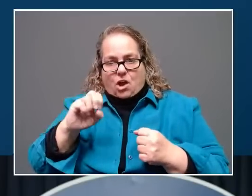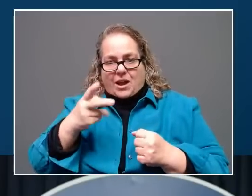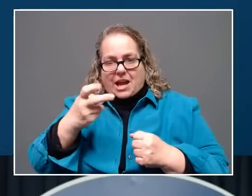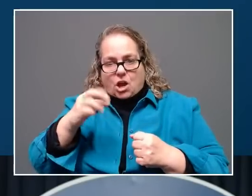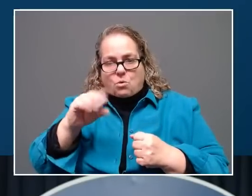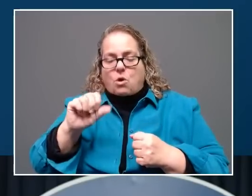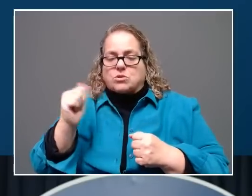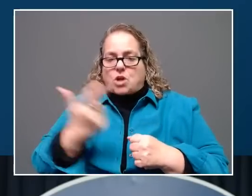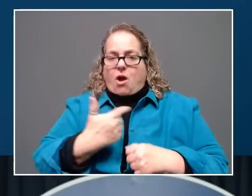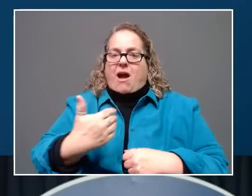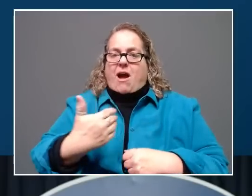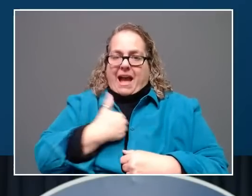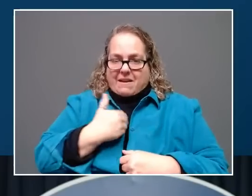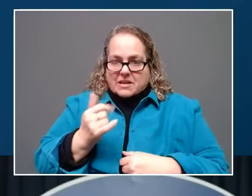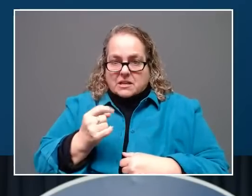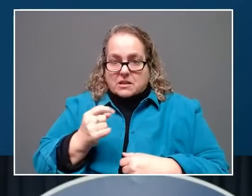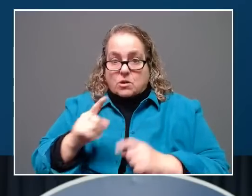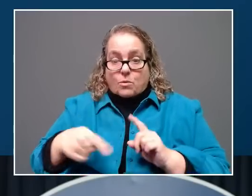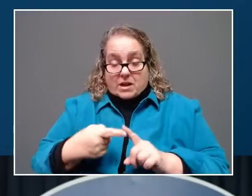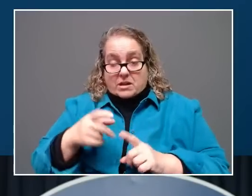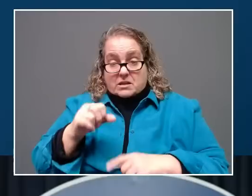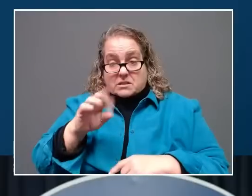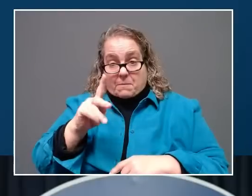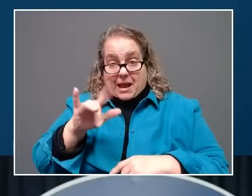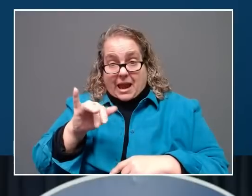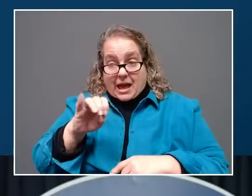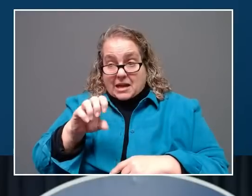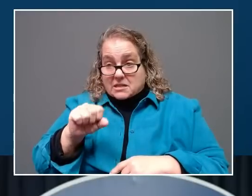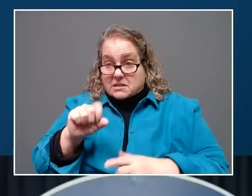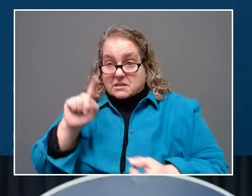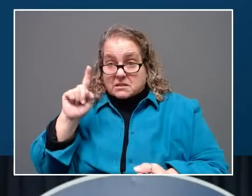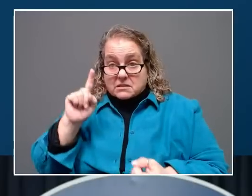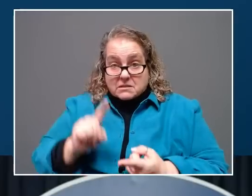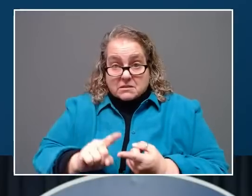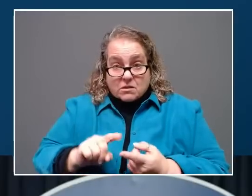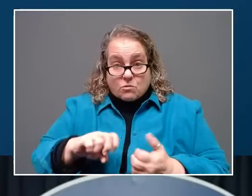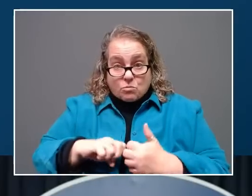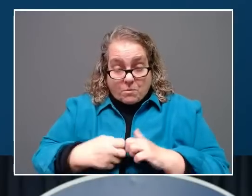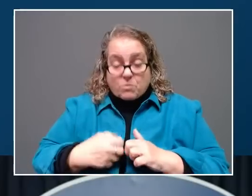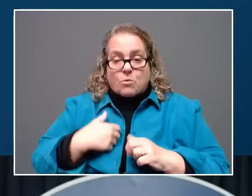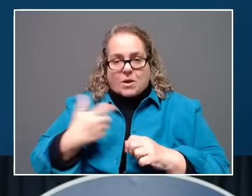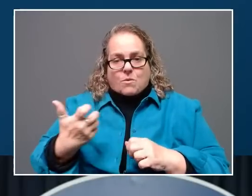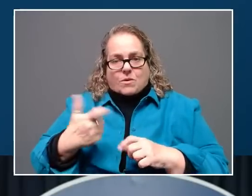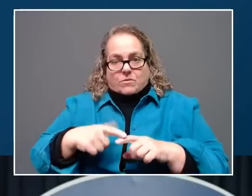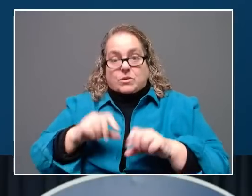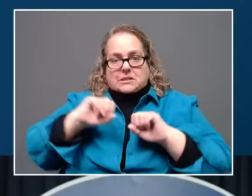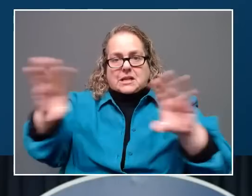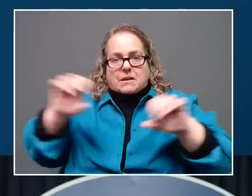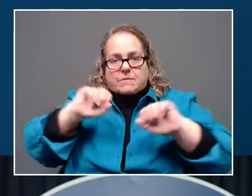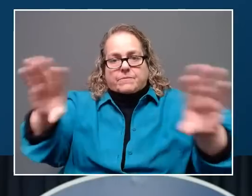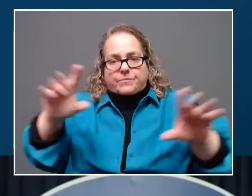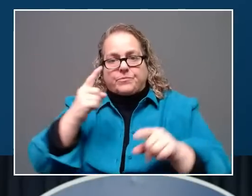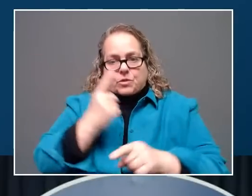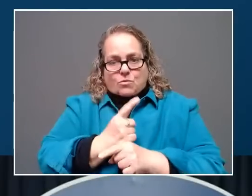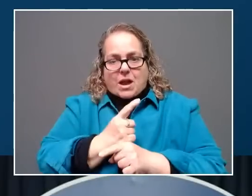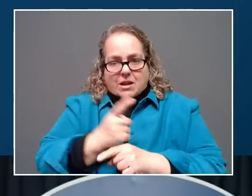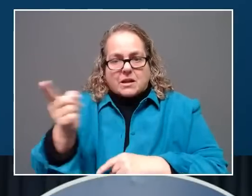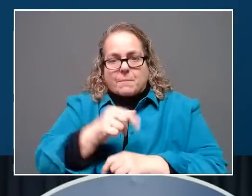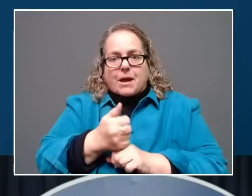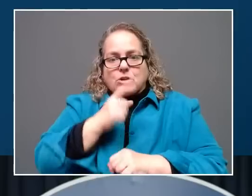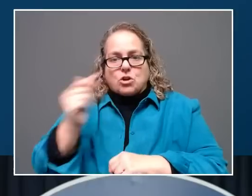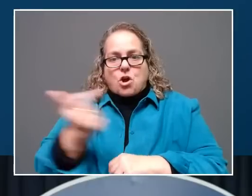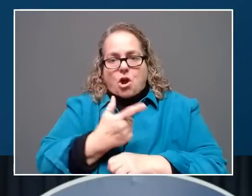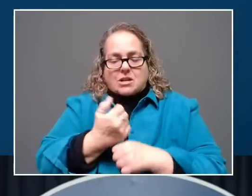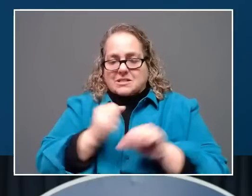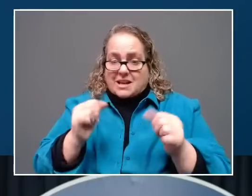supply chain crunches or has problems, that's when we are able to step in. We would no longer be able to do that. So